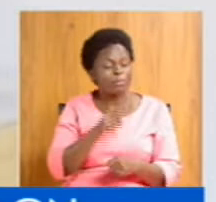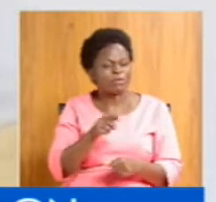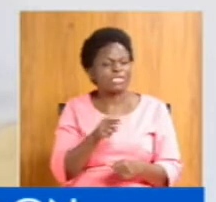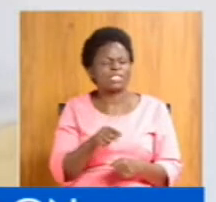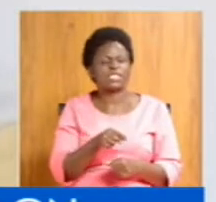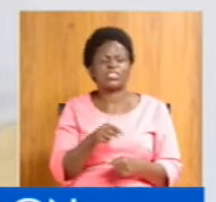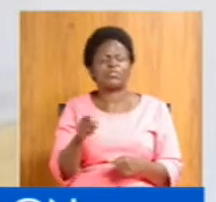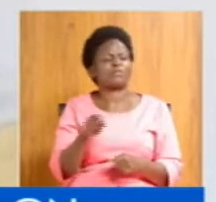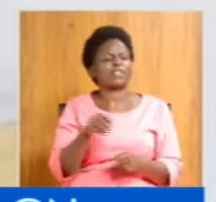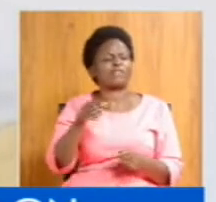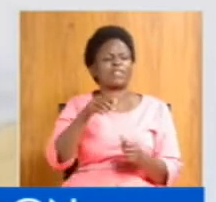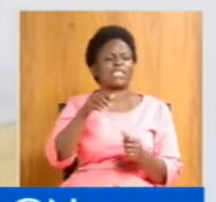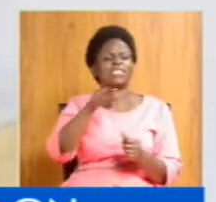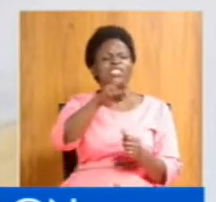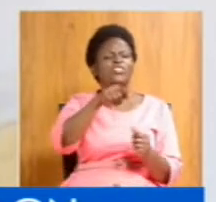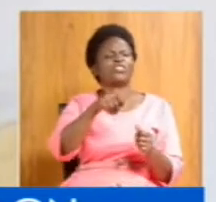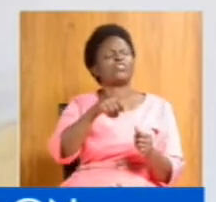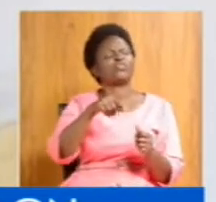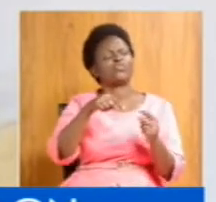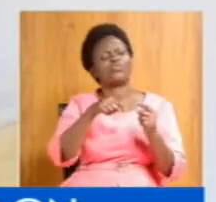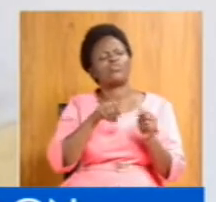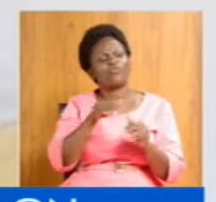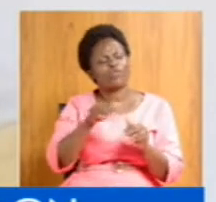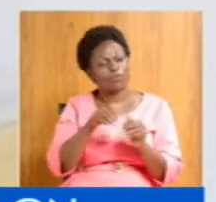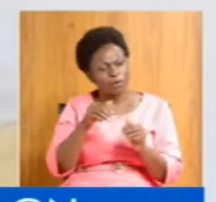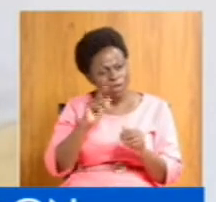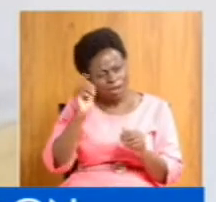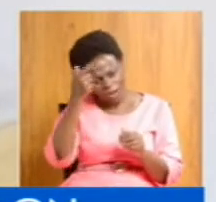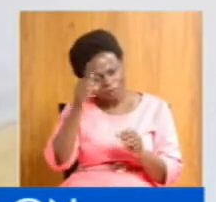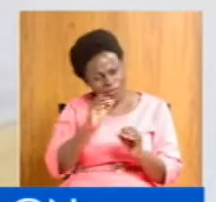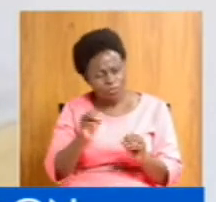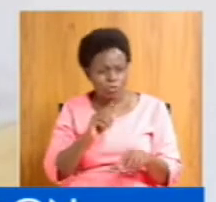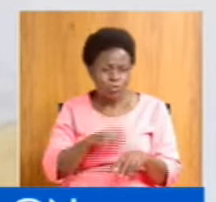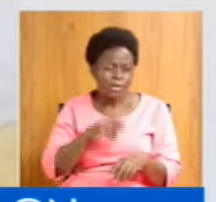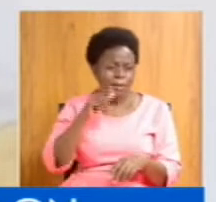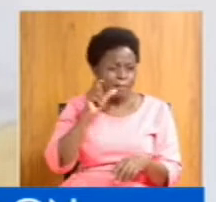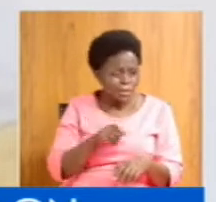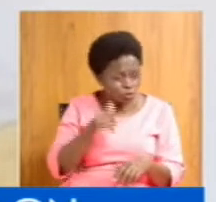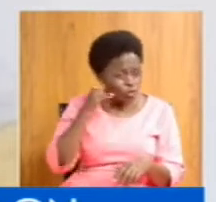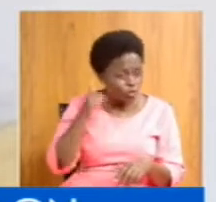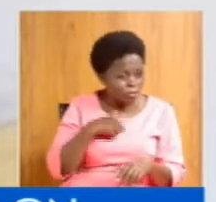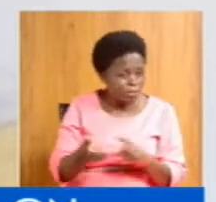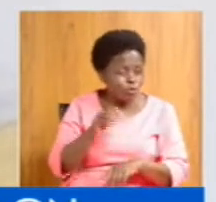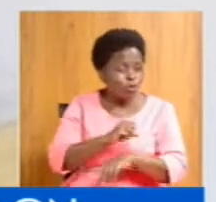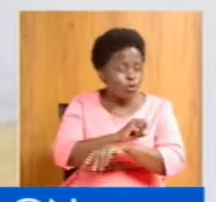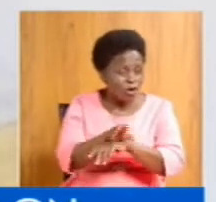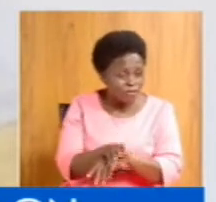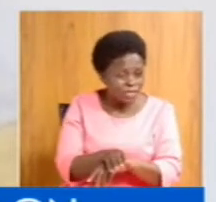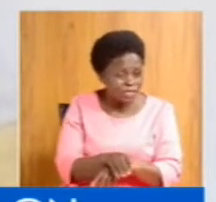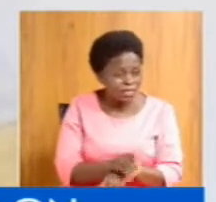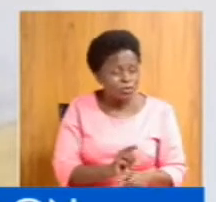you are just blended anti-government. But this is reality. I come from Michuwangala. When a patient collected COVID, we went there,